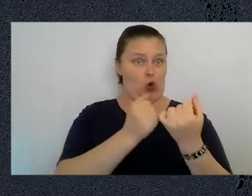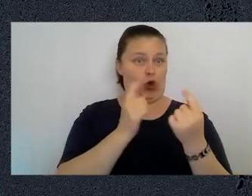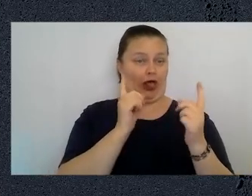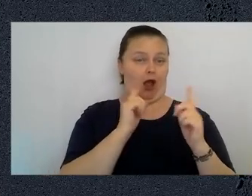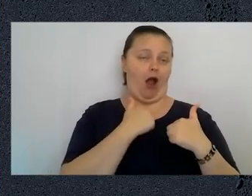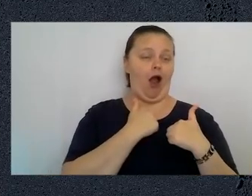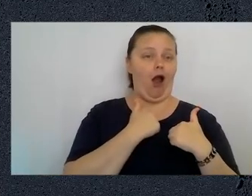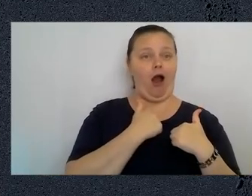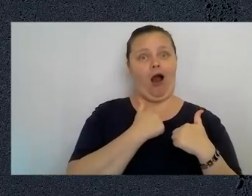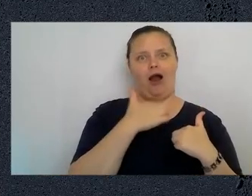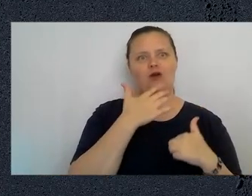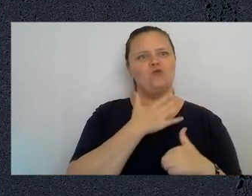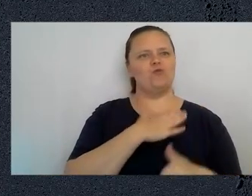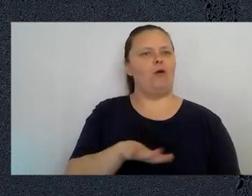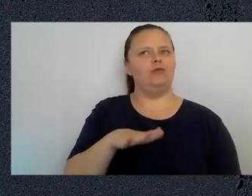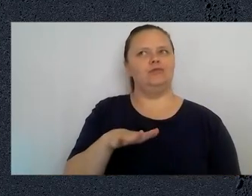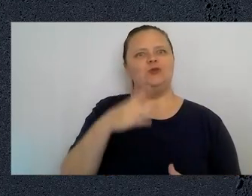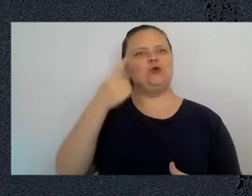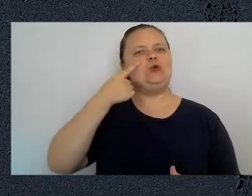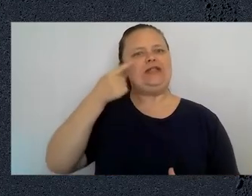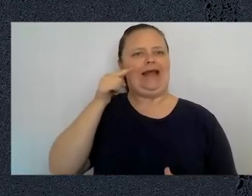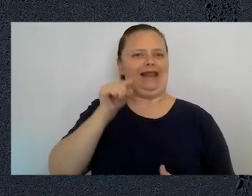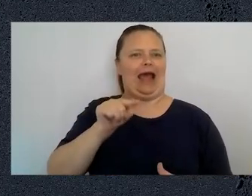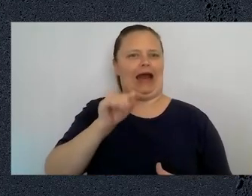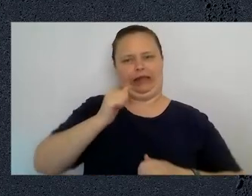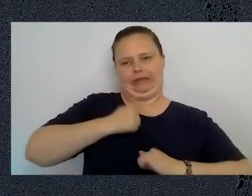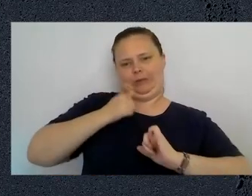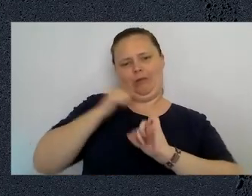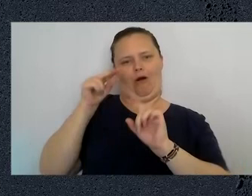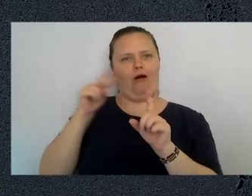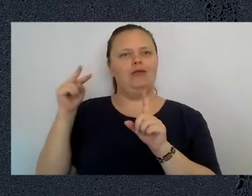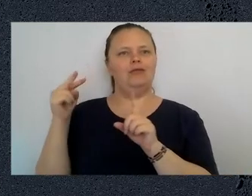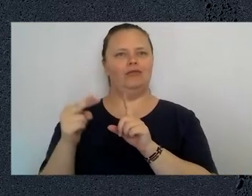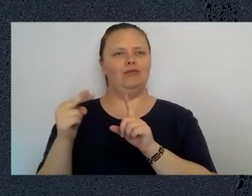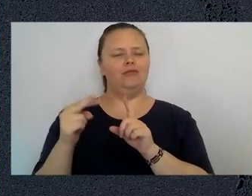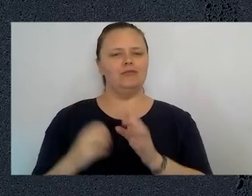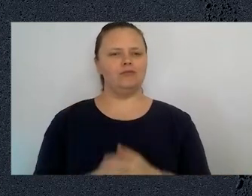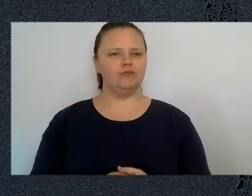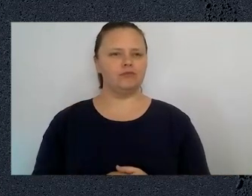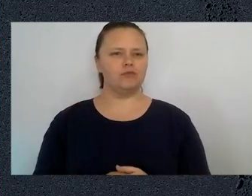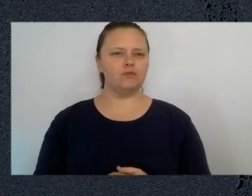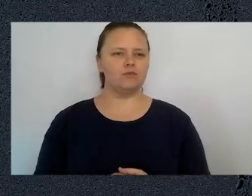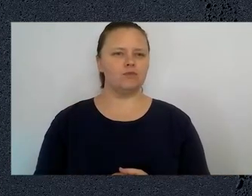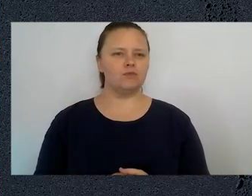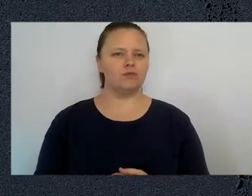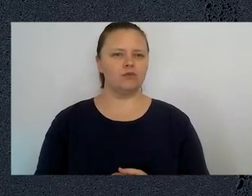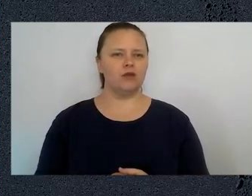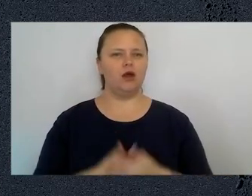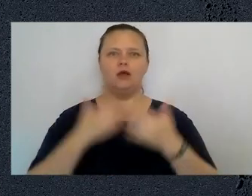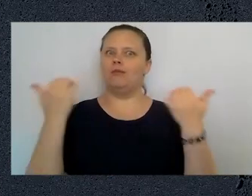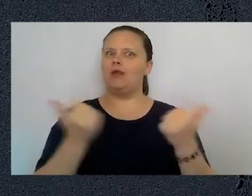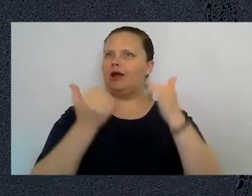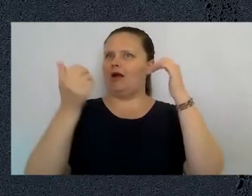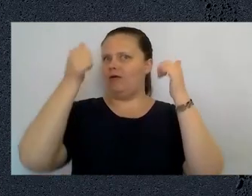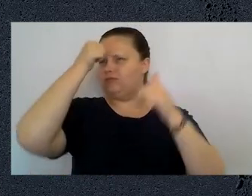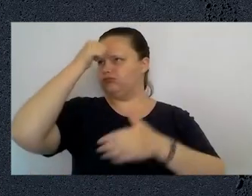know, present as my viewpoint, that there are lots of expertise in the